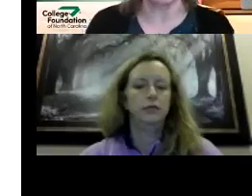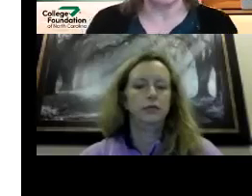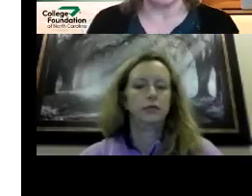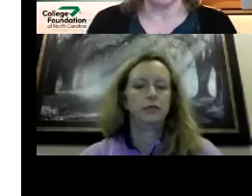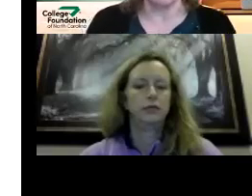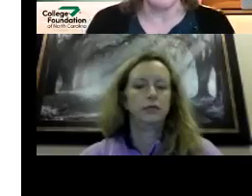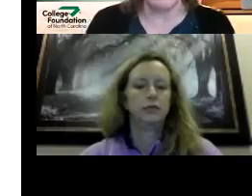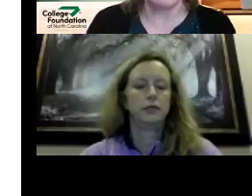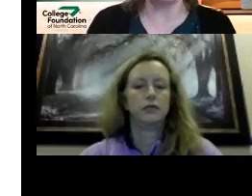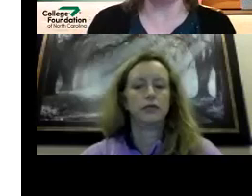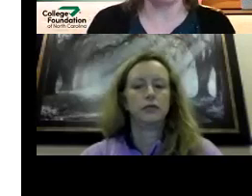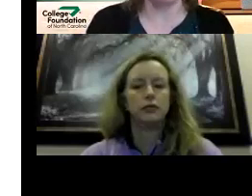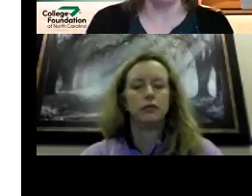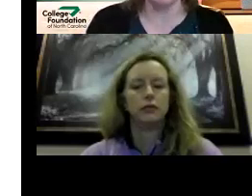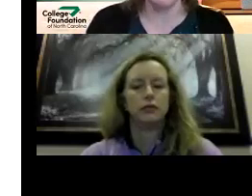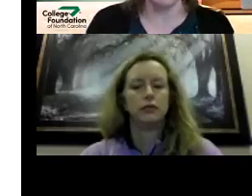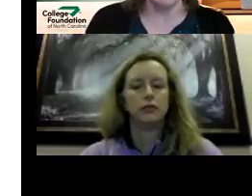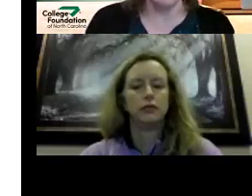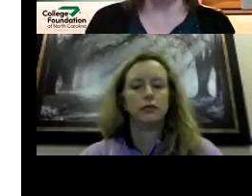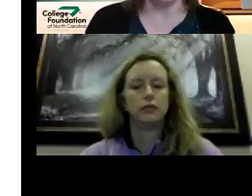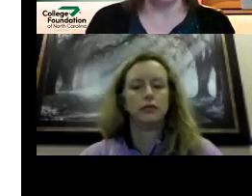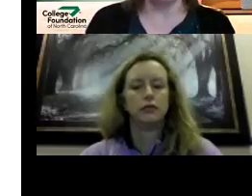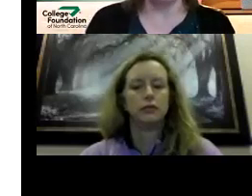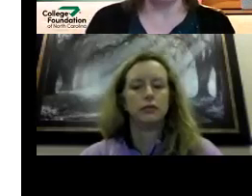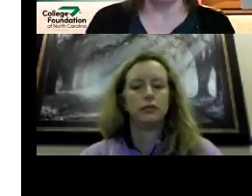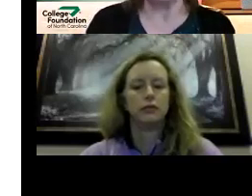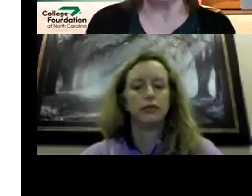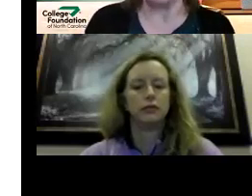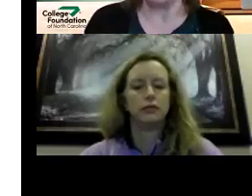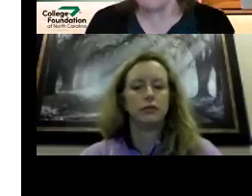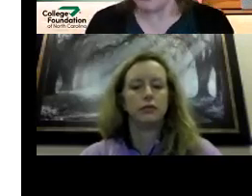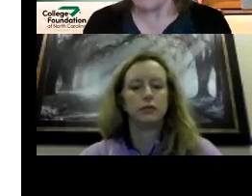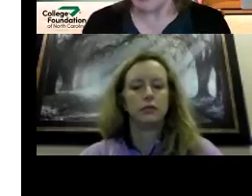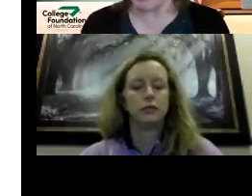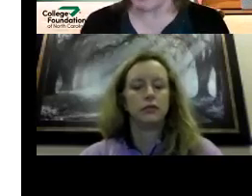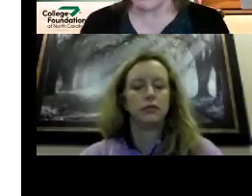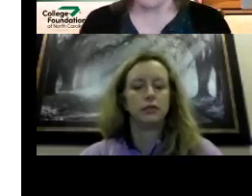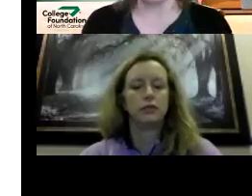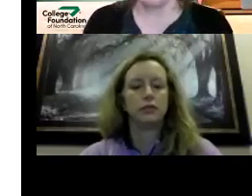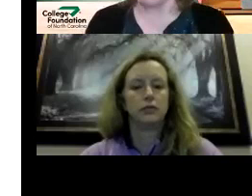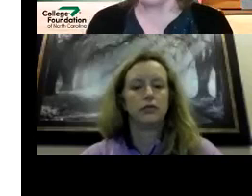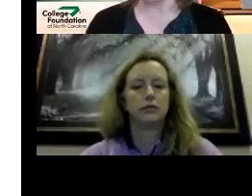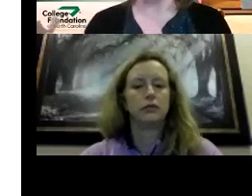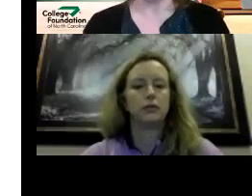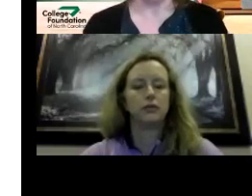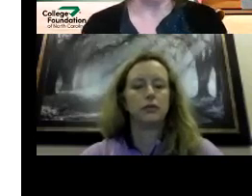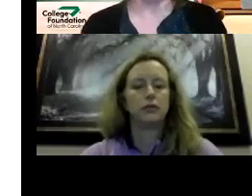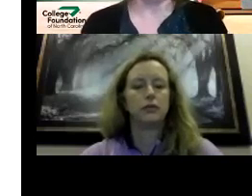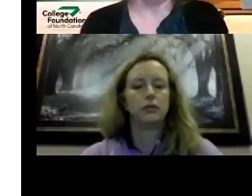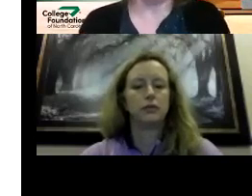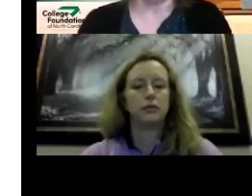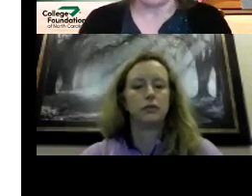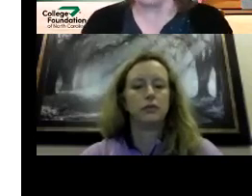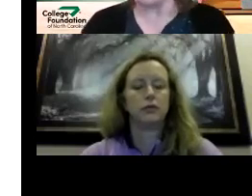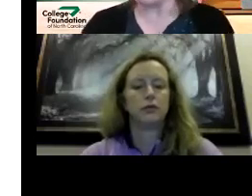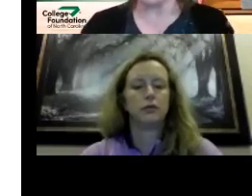right. So look at that. And then it also tells you if you've been selected for verification, which is that process where you might need to submit